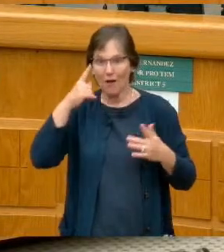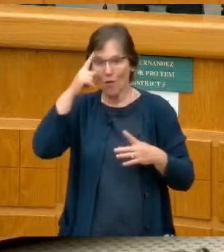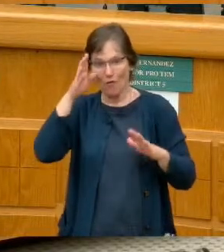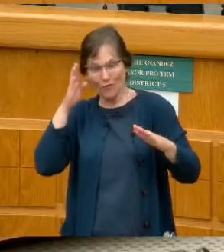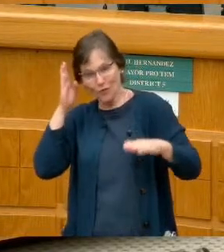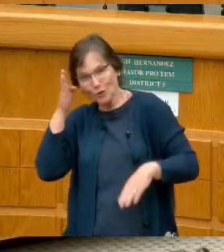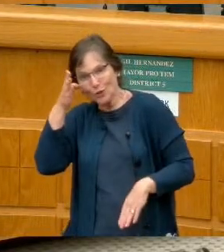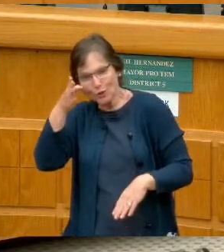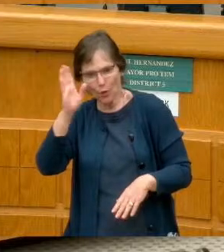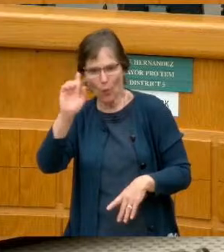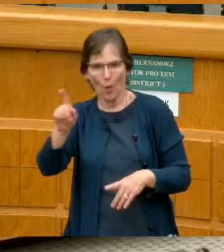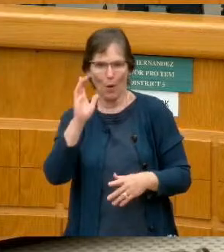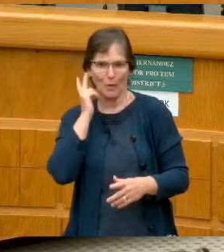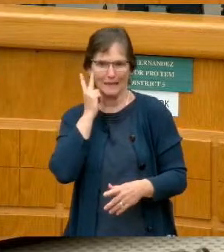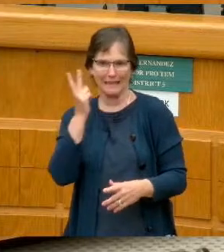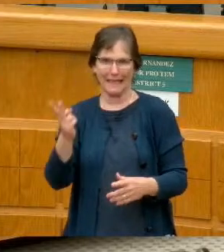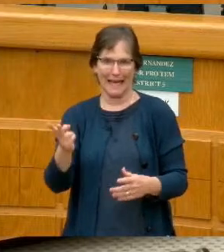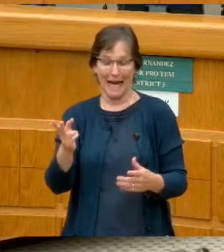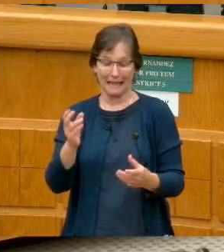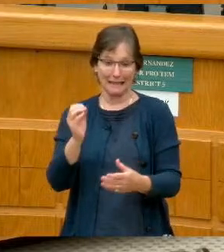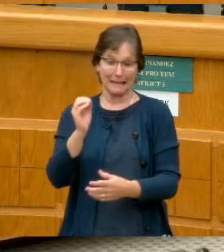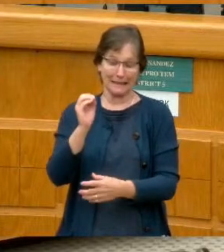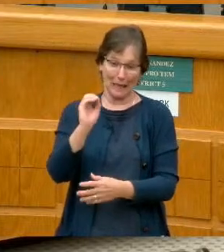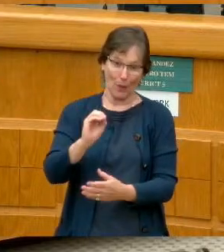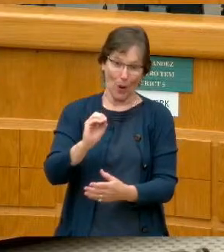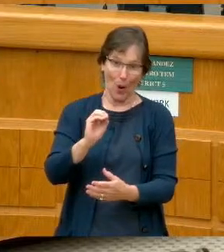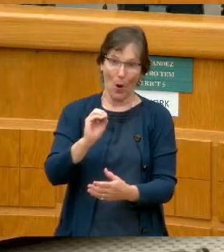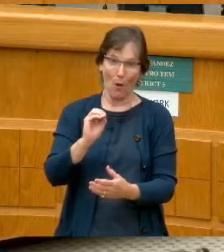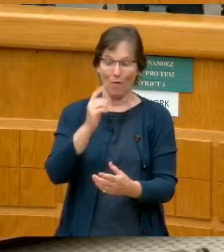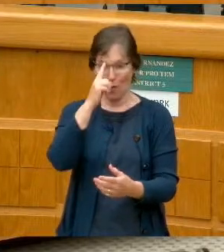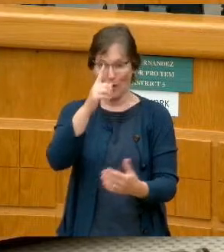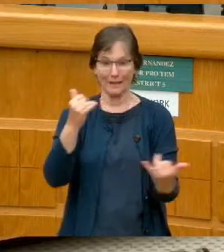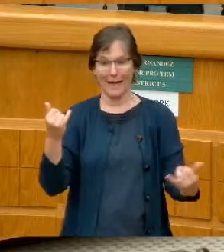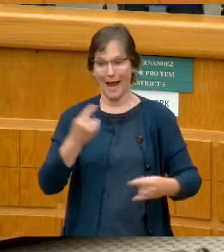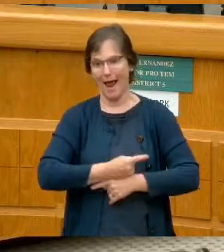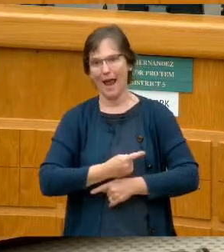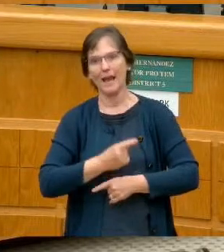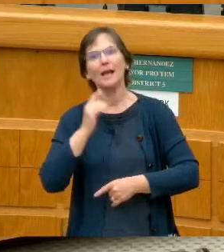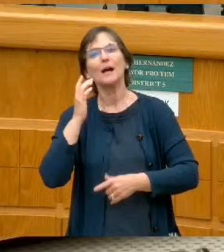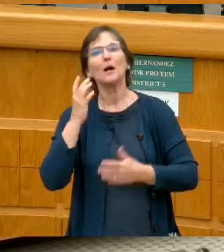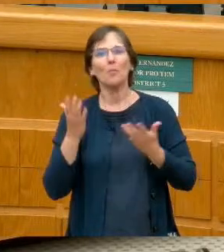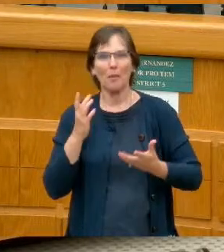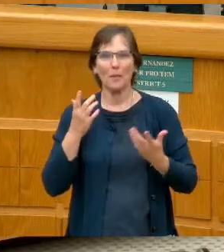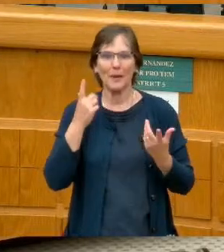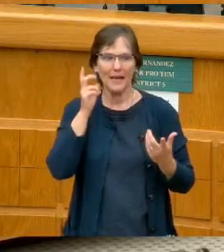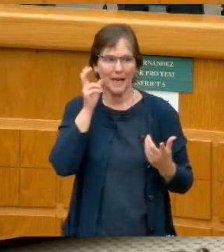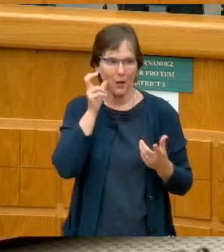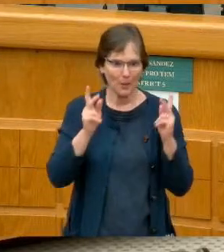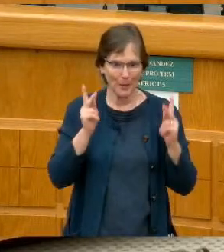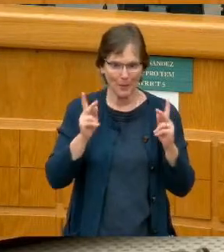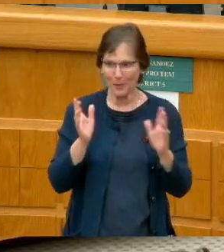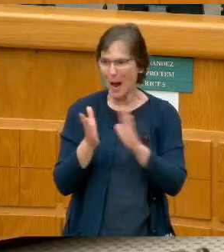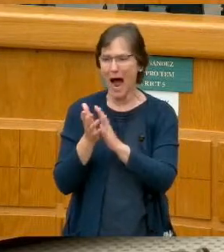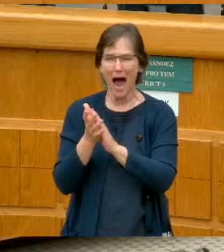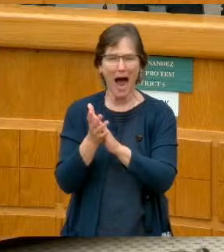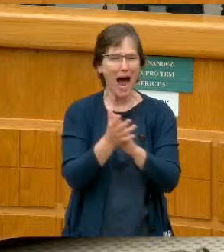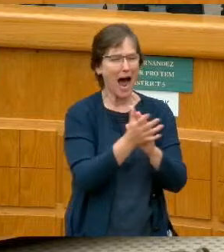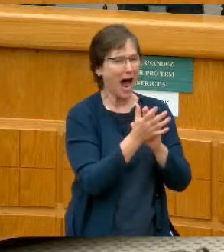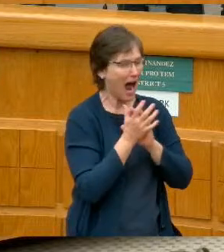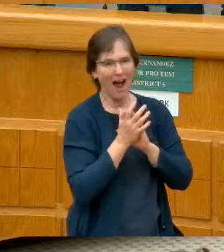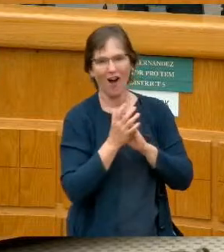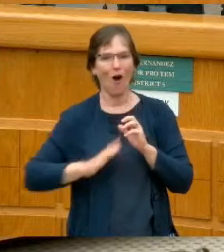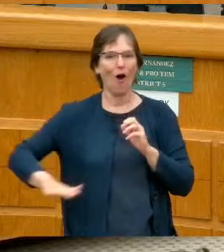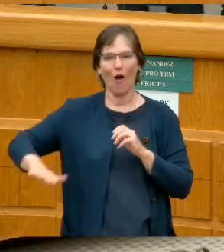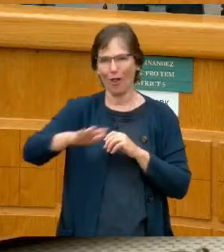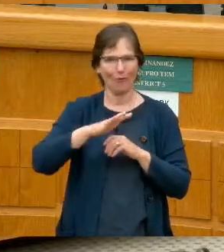You'll probably hear a spontaneous hand clapping across the city when that happens. So Mr. Zanoni, if you'd come, and